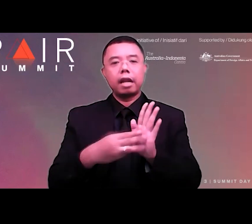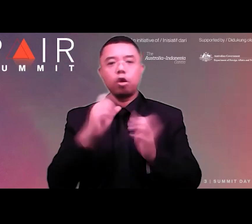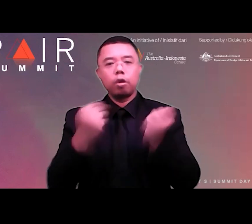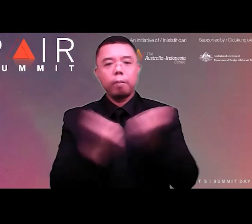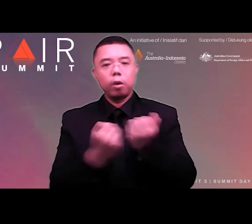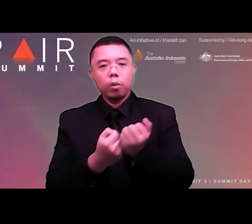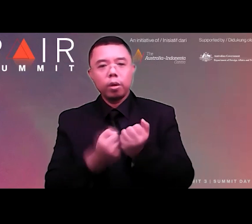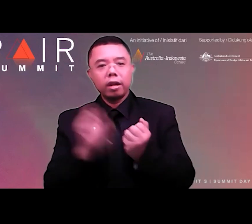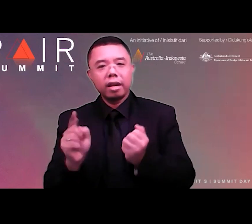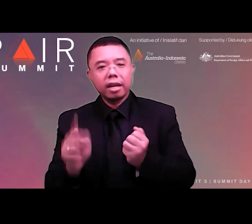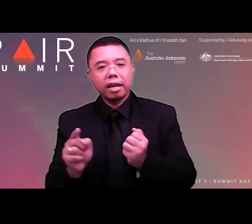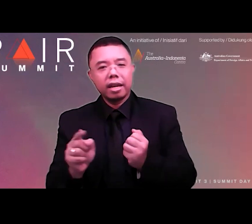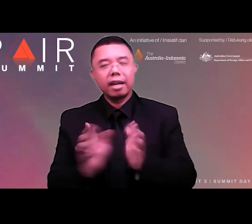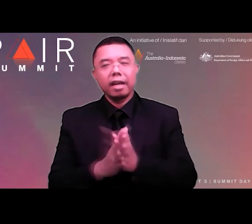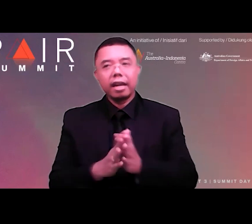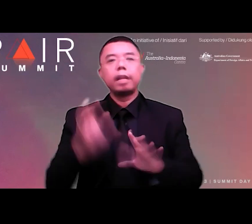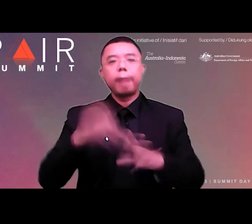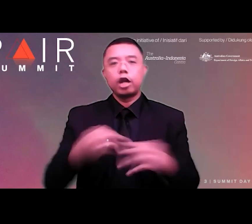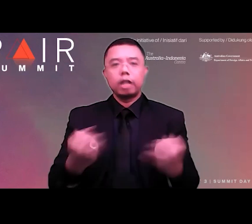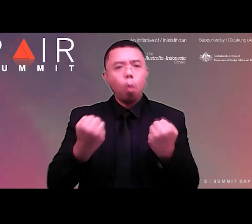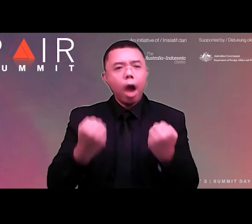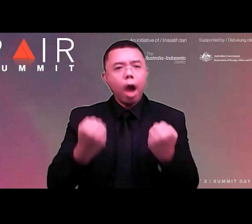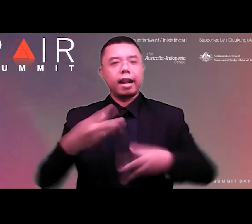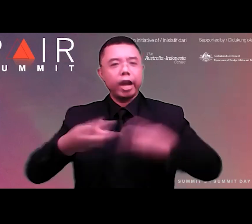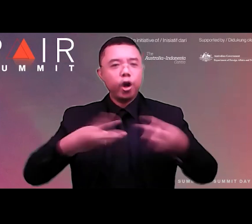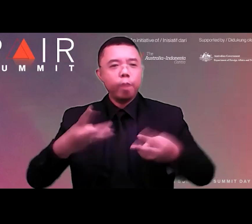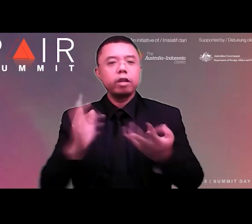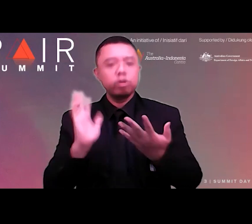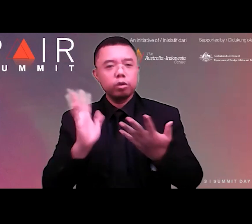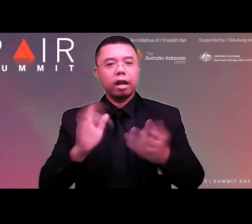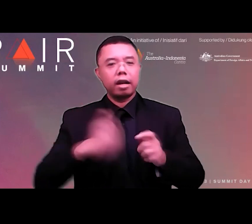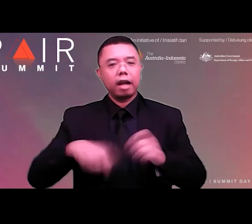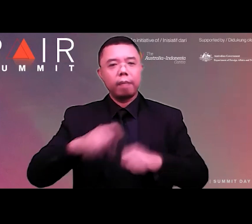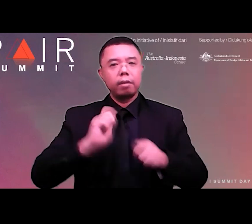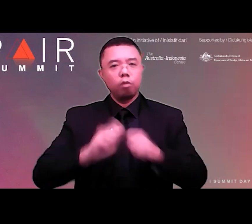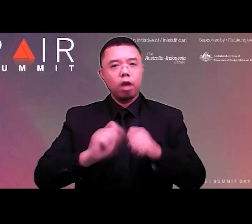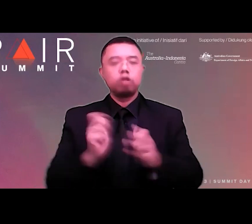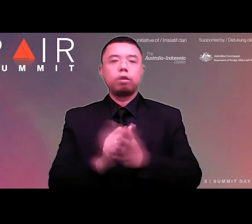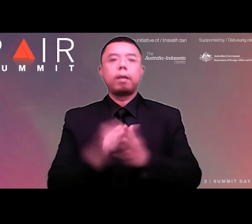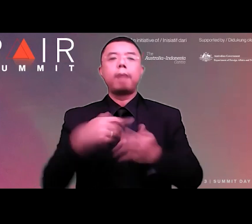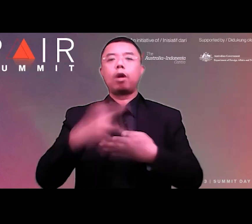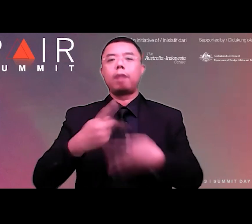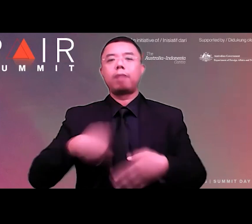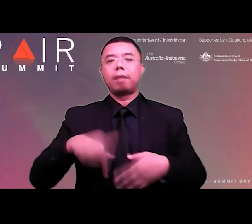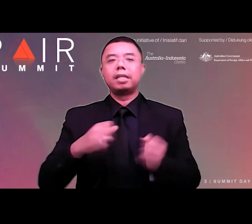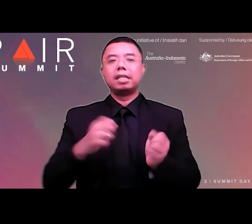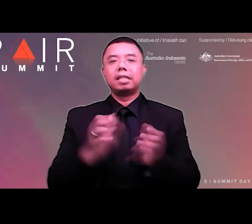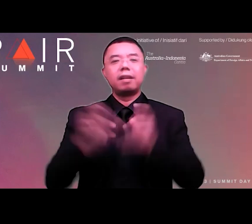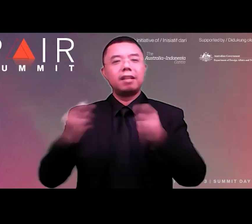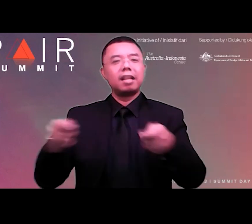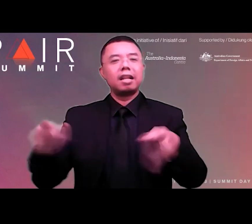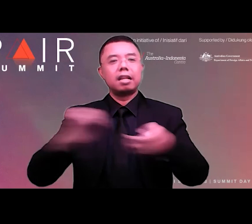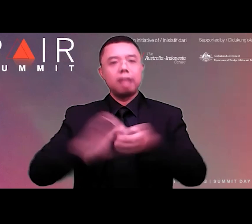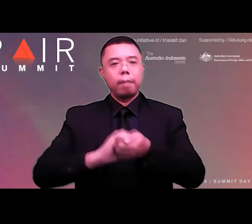we've pivoted our development programs to respond quickly, working closely with long-standing partners and in close collaboration with our colleagues in